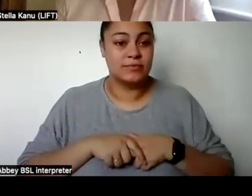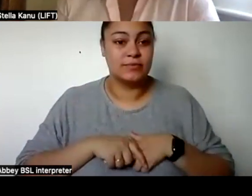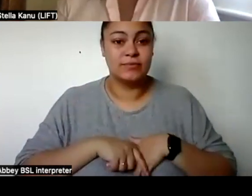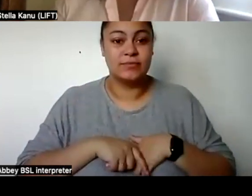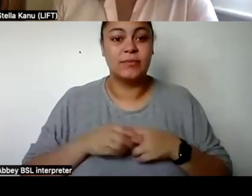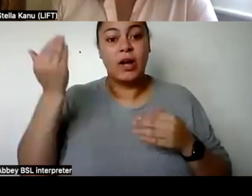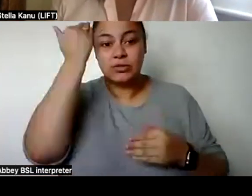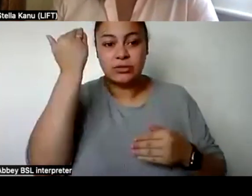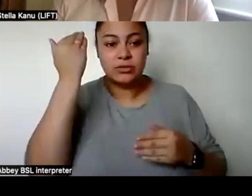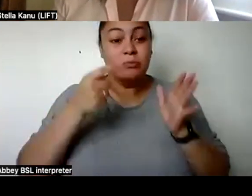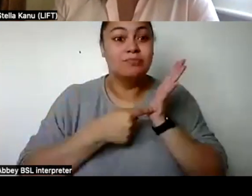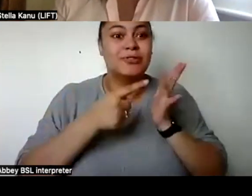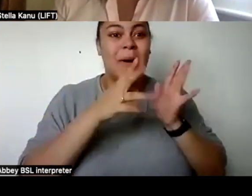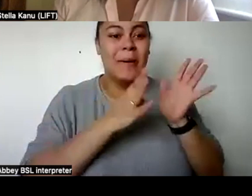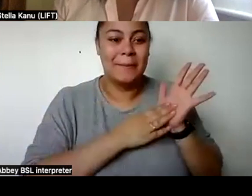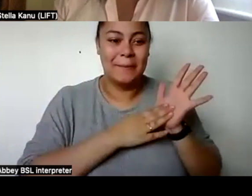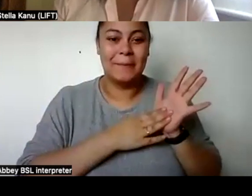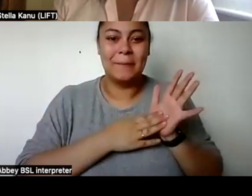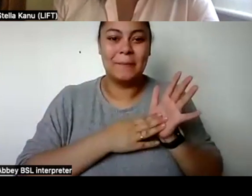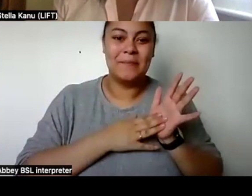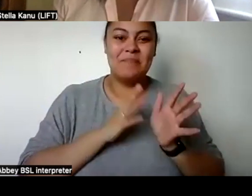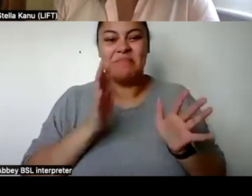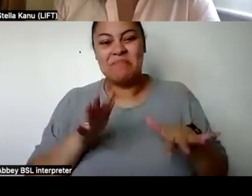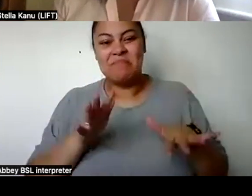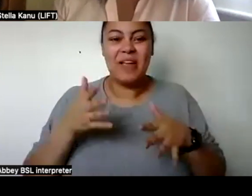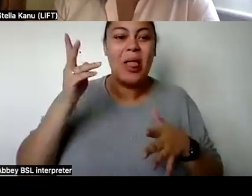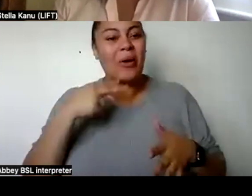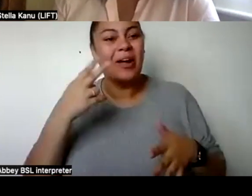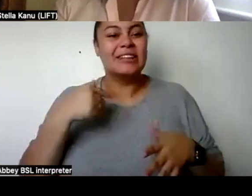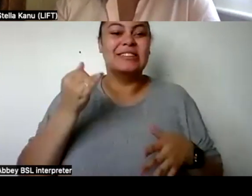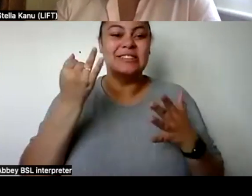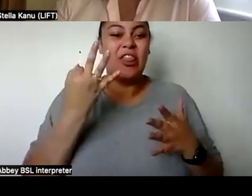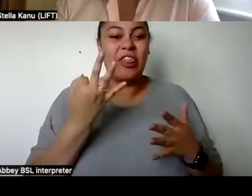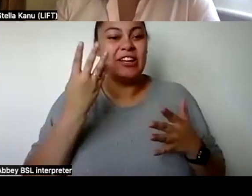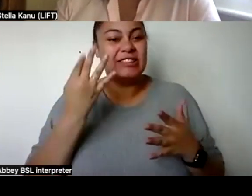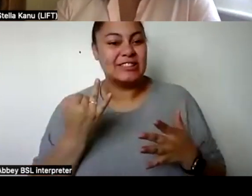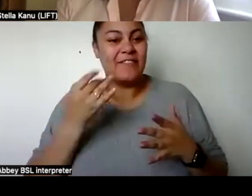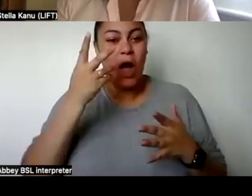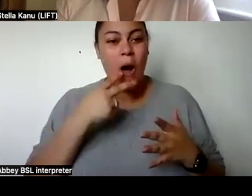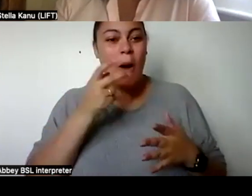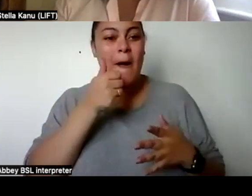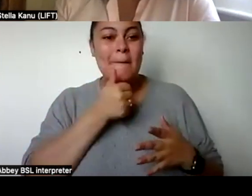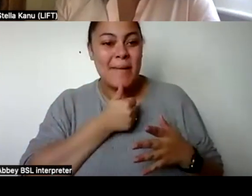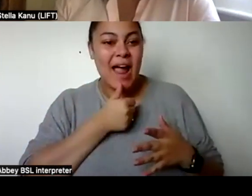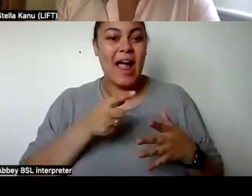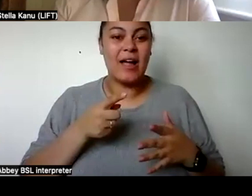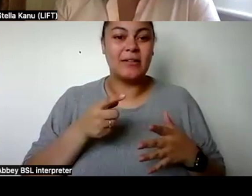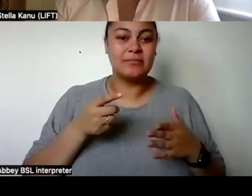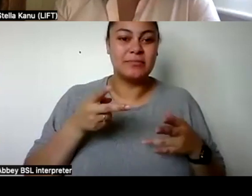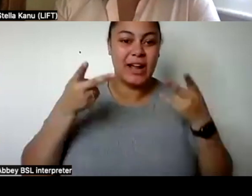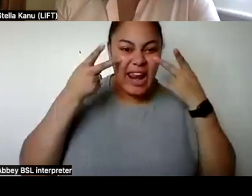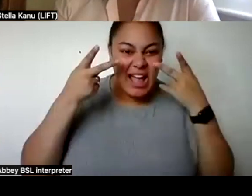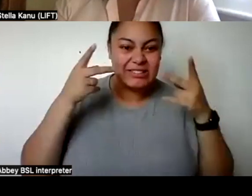Hello, I'm Tom. I'm an average looking 37-year-old white man with light brown hair and a blue shirt and